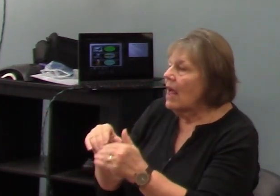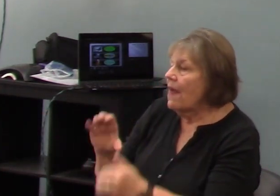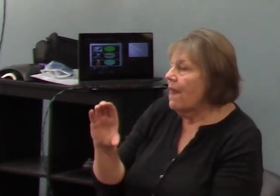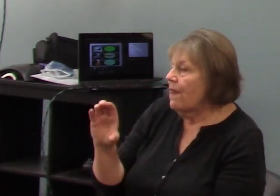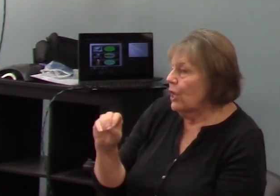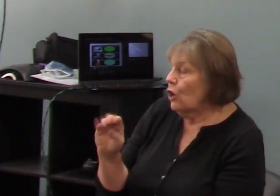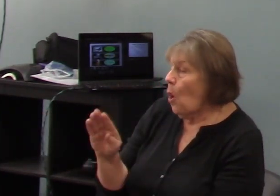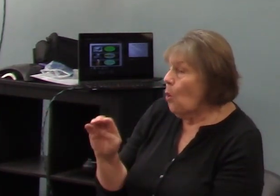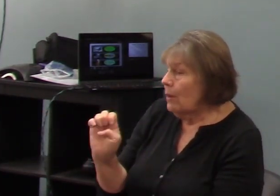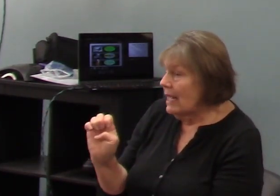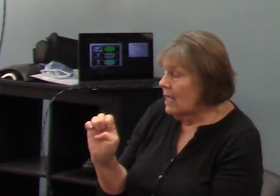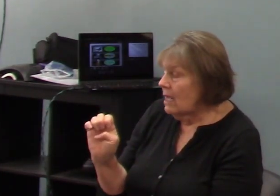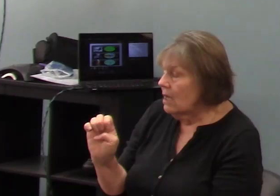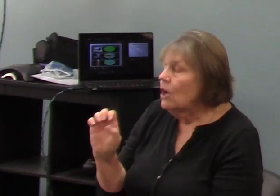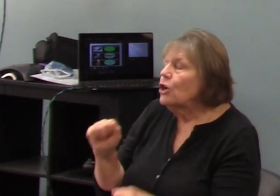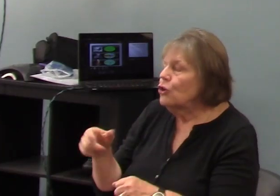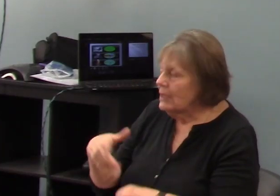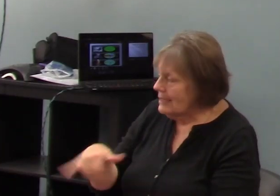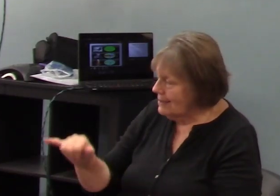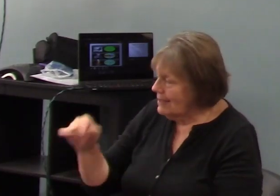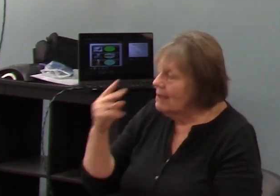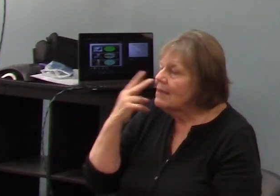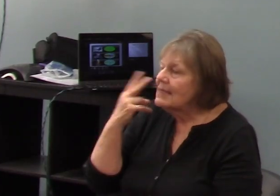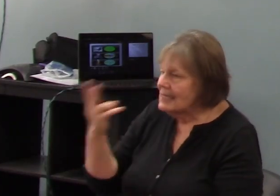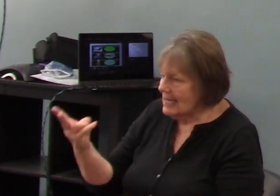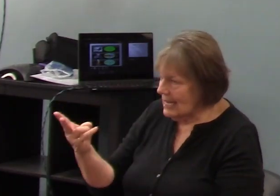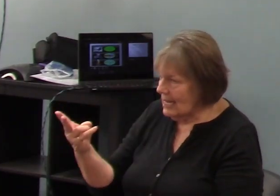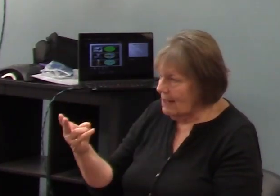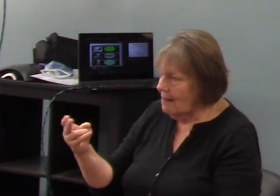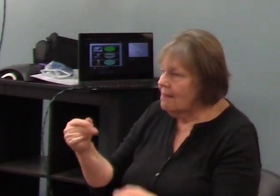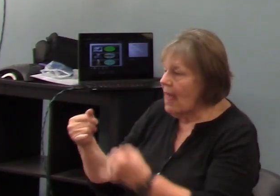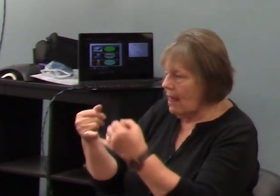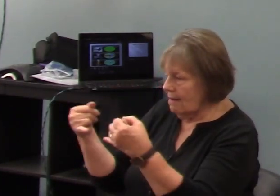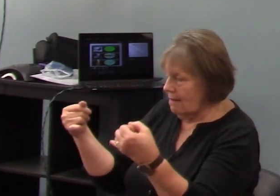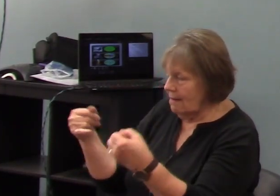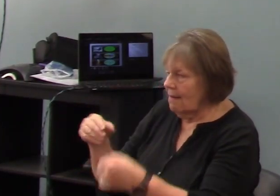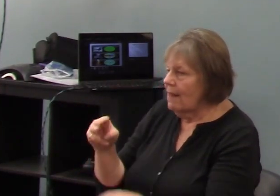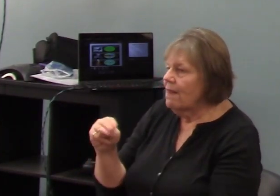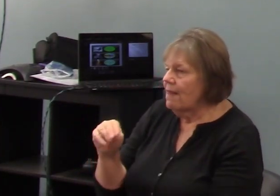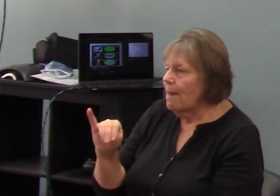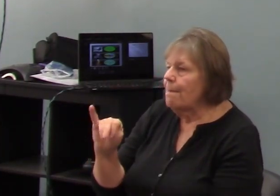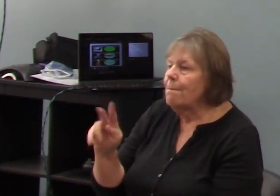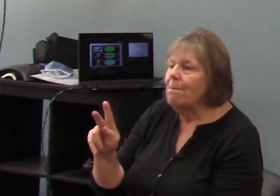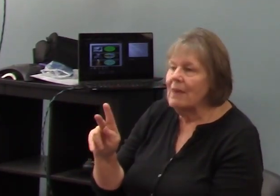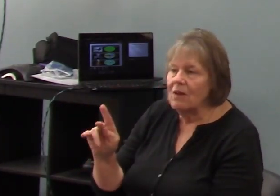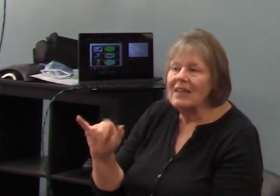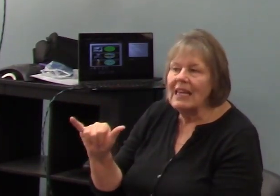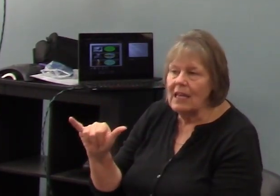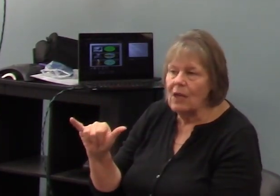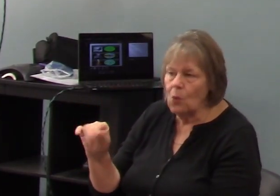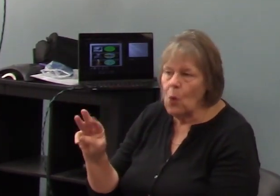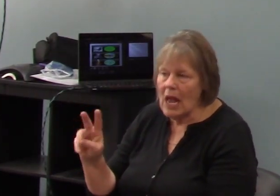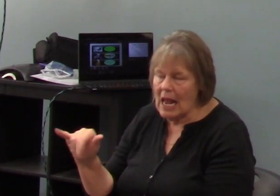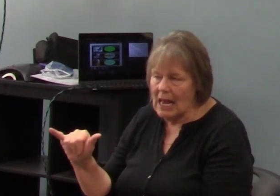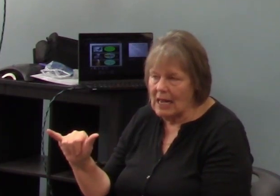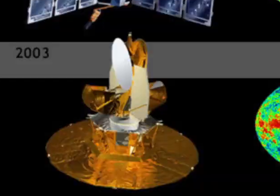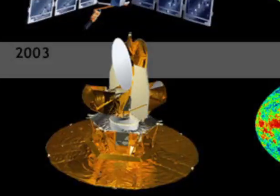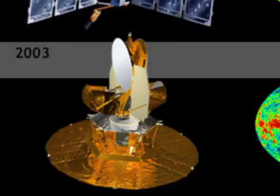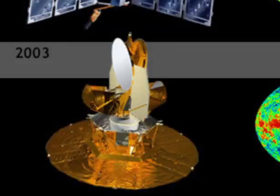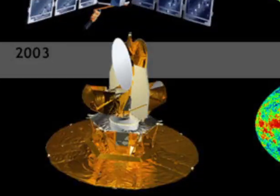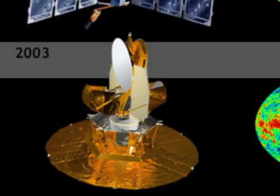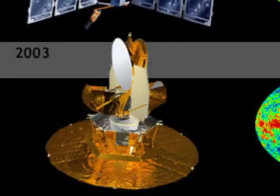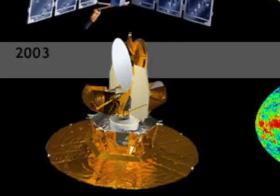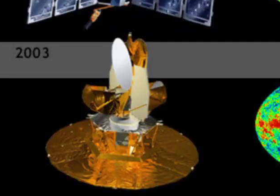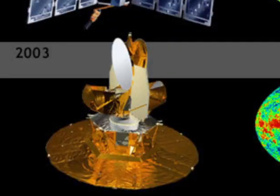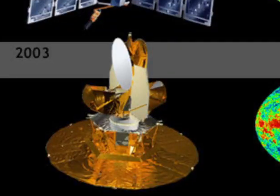still the Milky Way, and because we're on the plane of the Milky Way, is very red, but then it saw the rest of that. And then you see the WMAP,